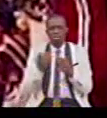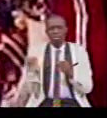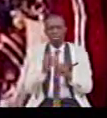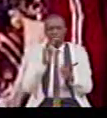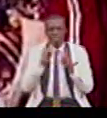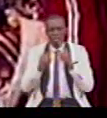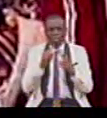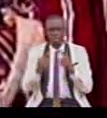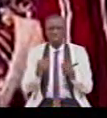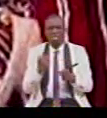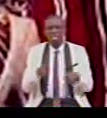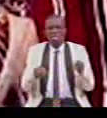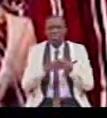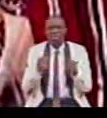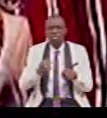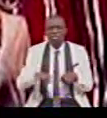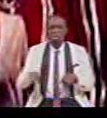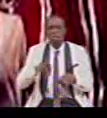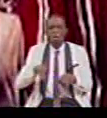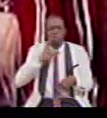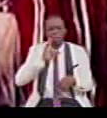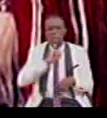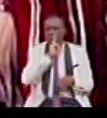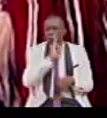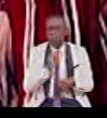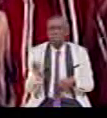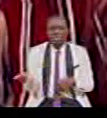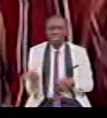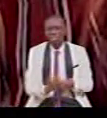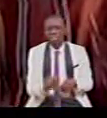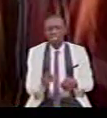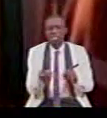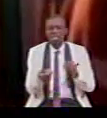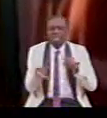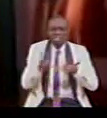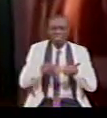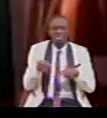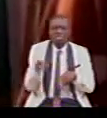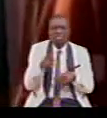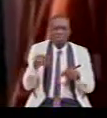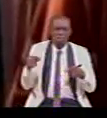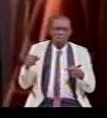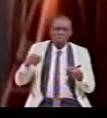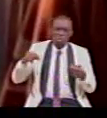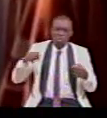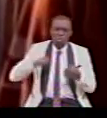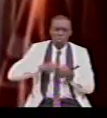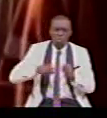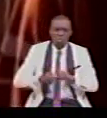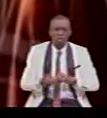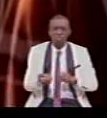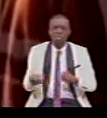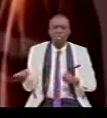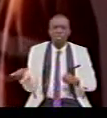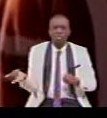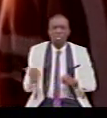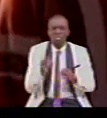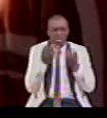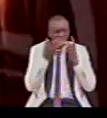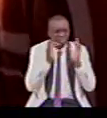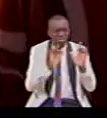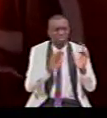you've increased our trouble they criticized to you there were times they even wanted to Stone him